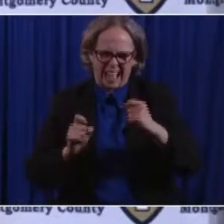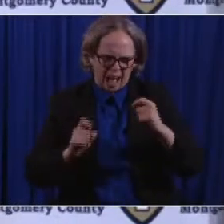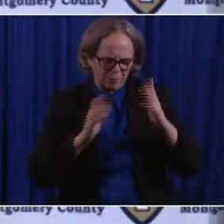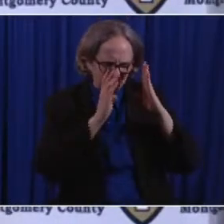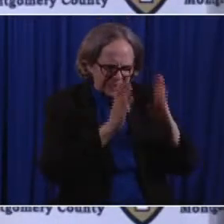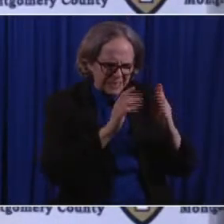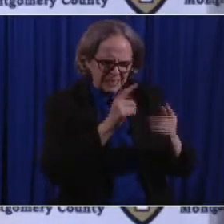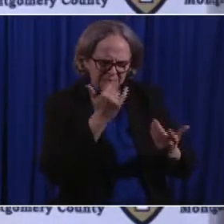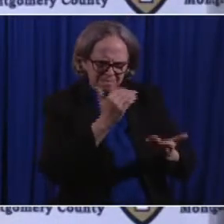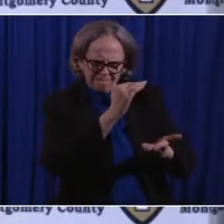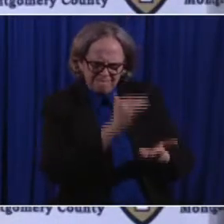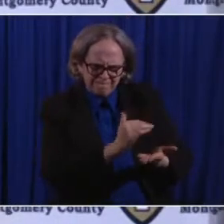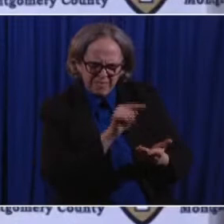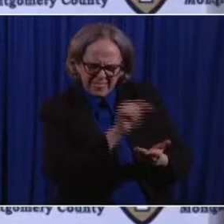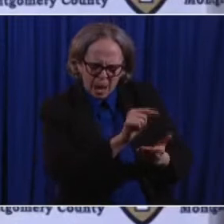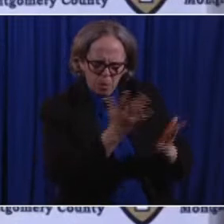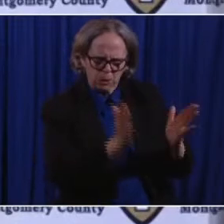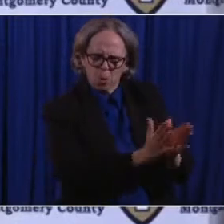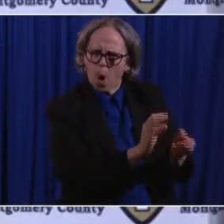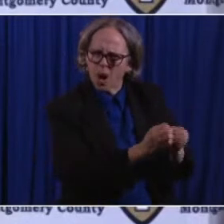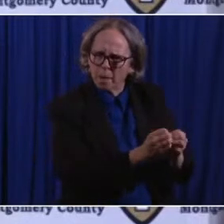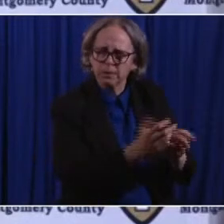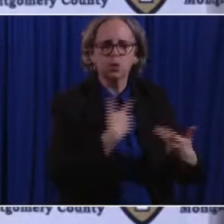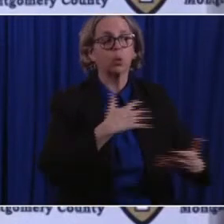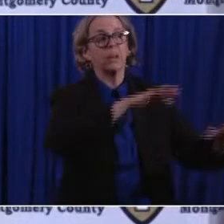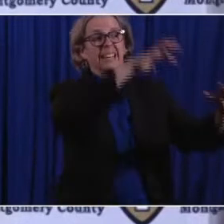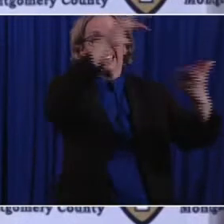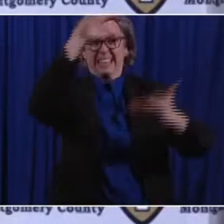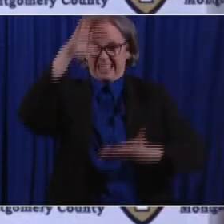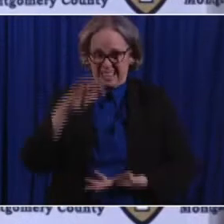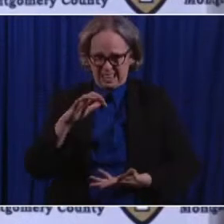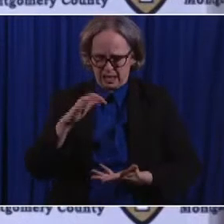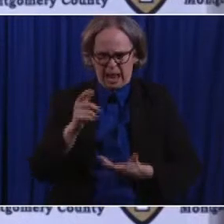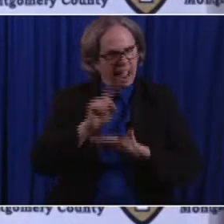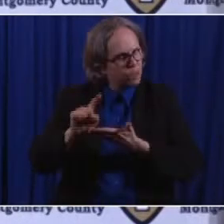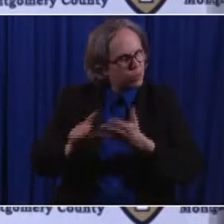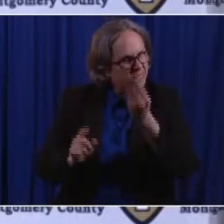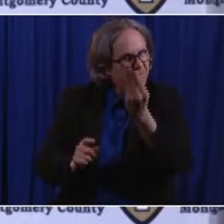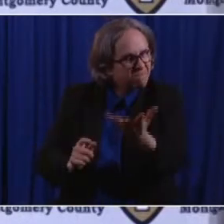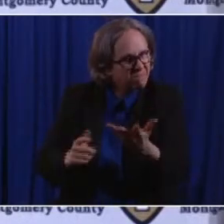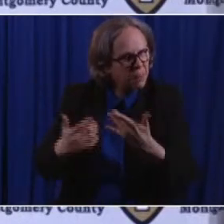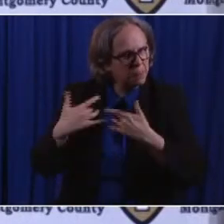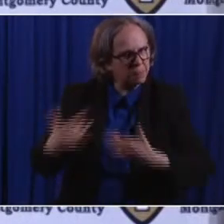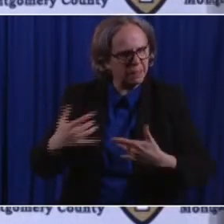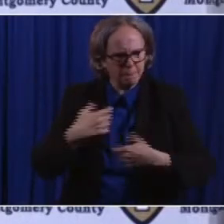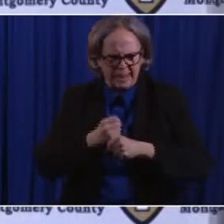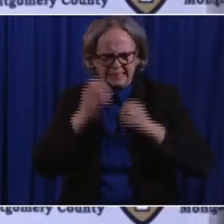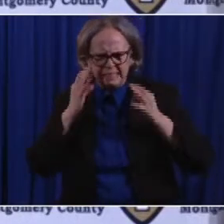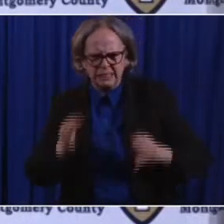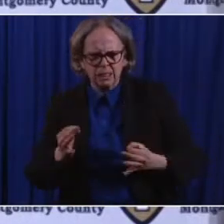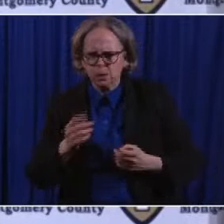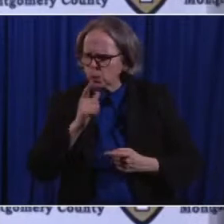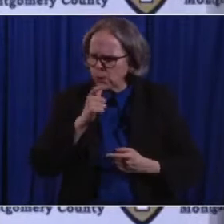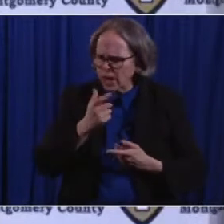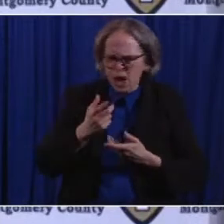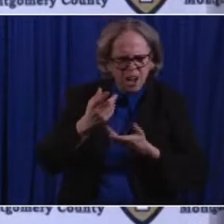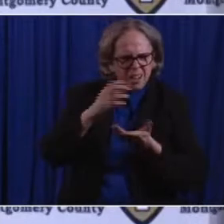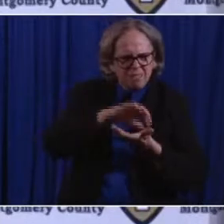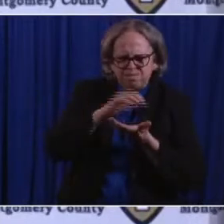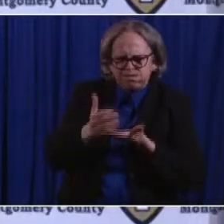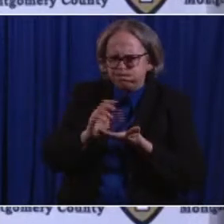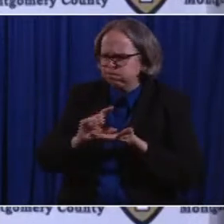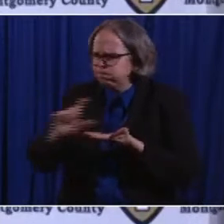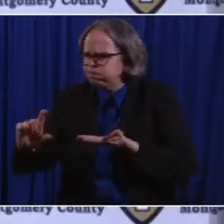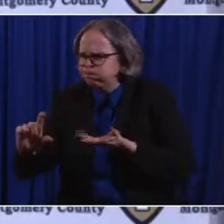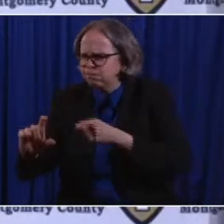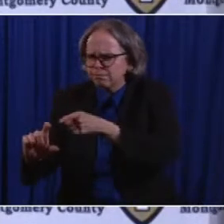vaccinations, we will make the decision every single week about where we deploy those. It will